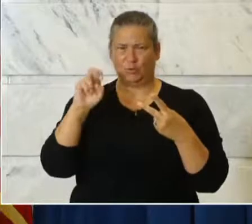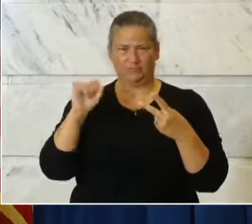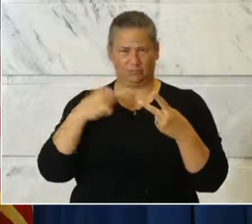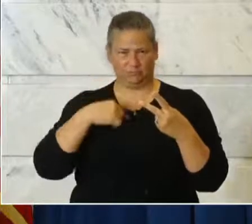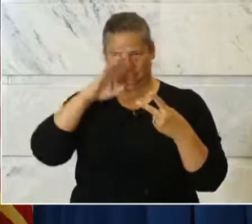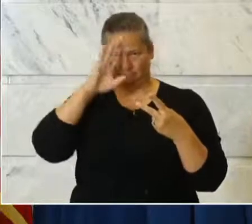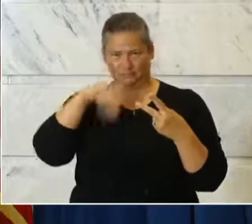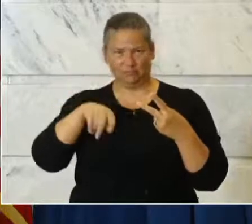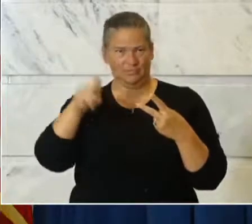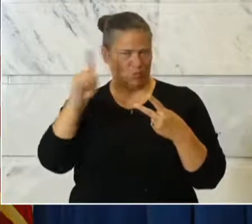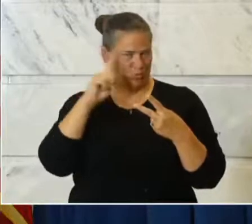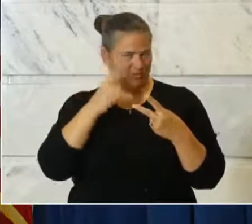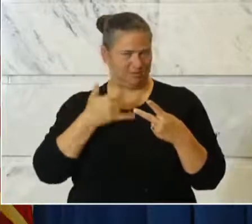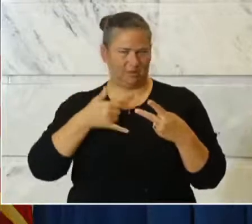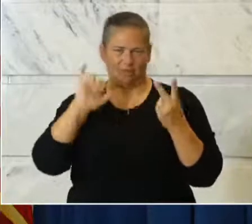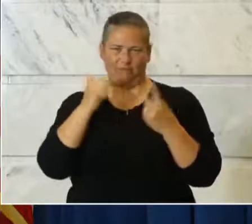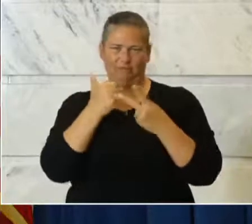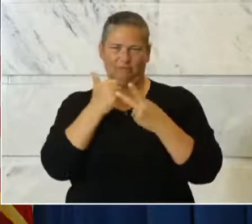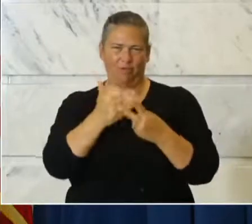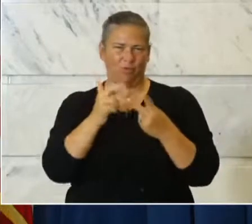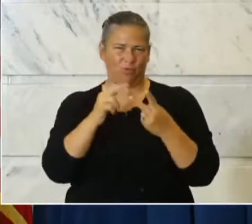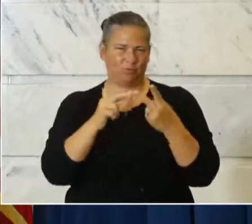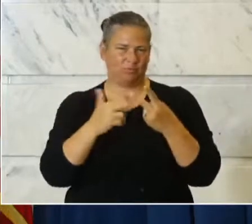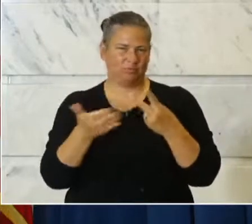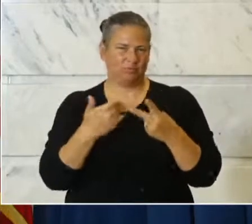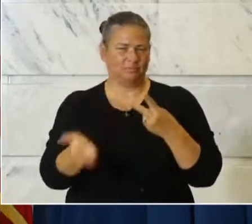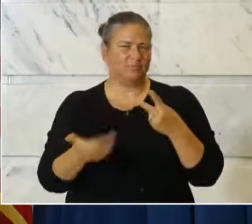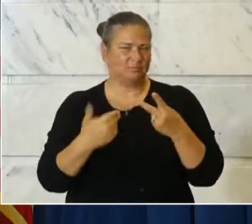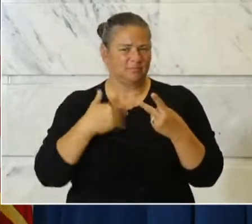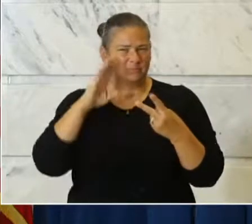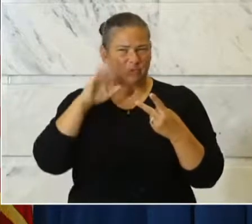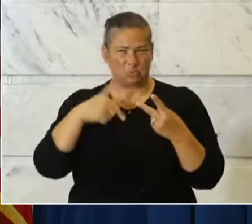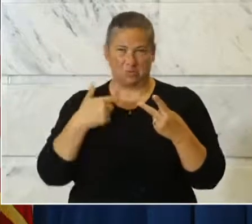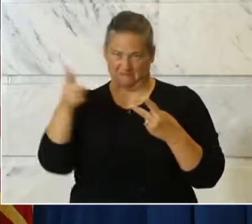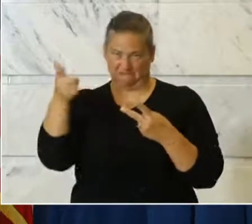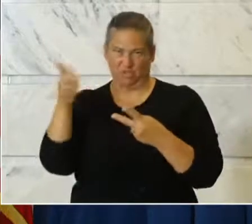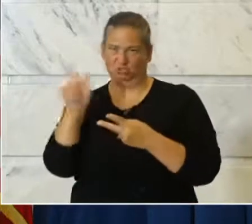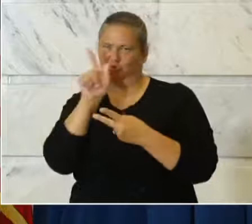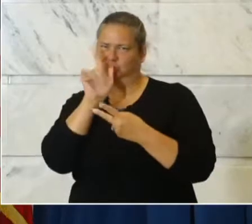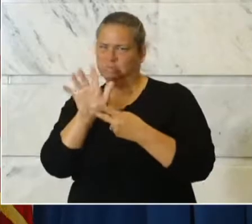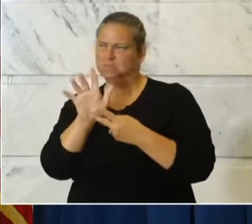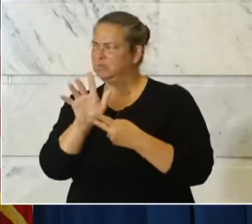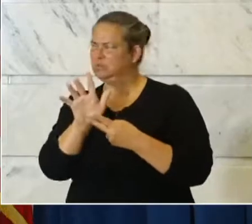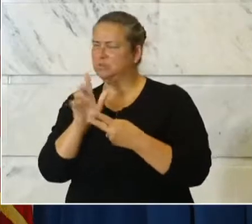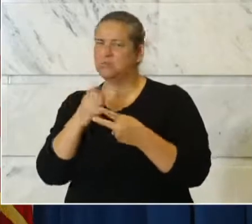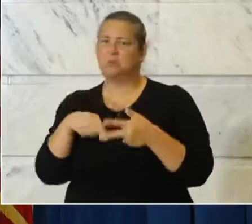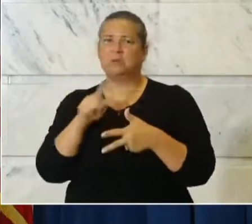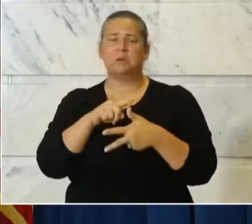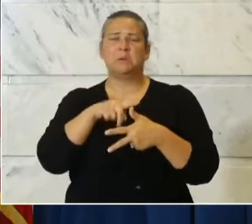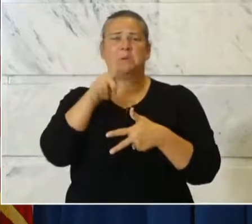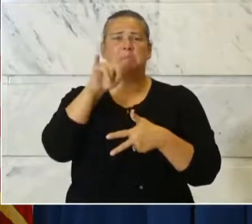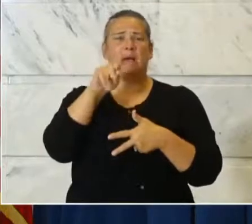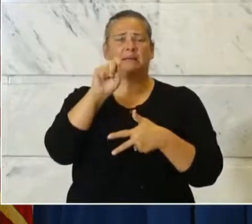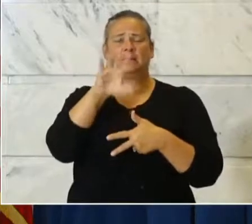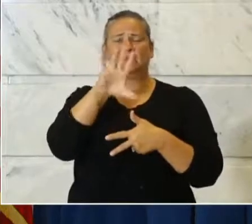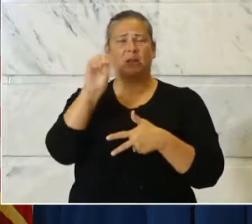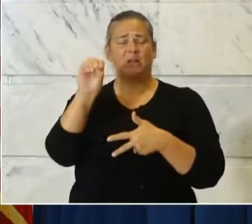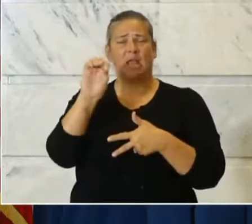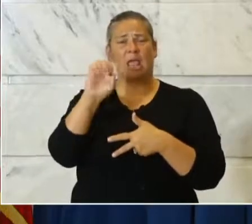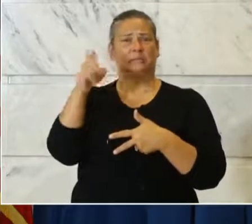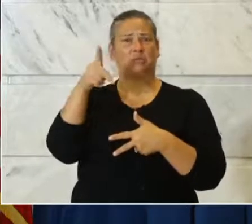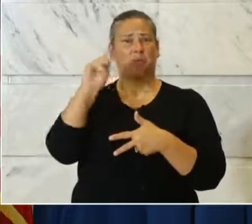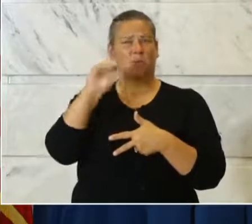going to continue to follow the guidelines. I believe I have that commitment. I believe the Pike County Expo Center may be included too.